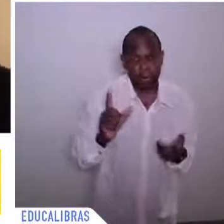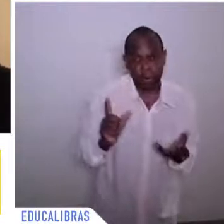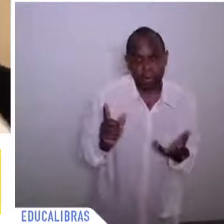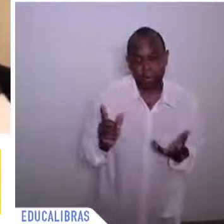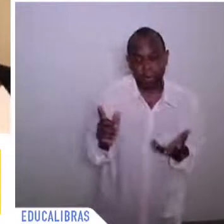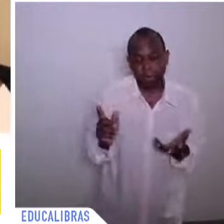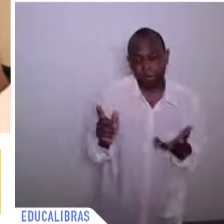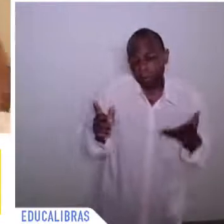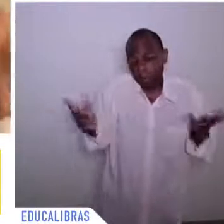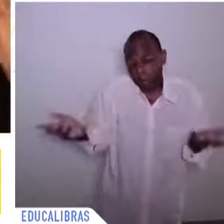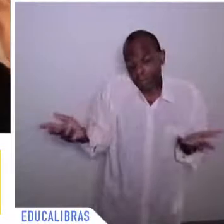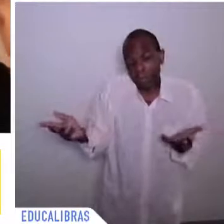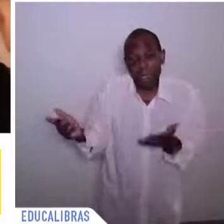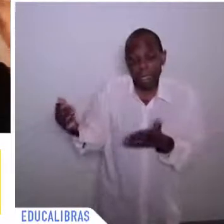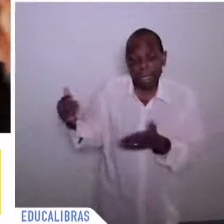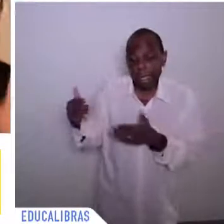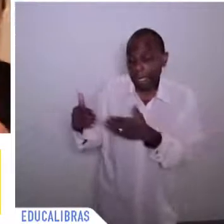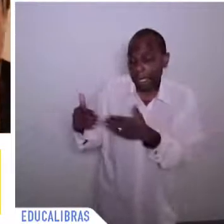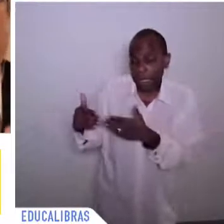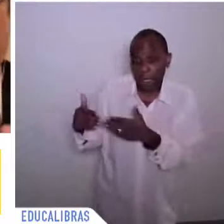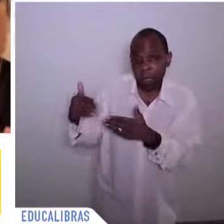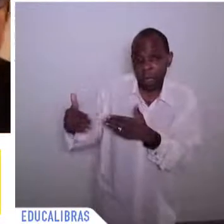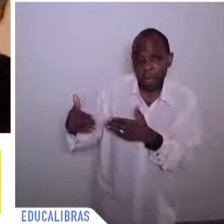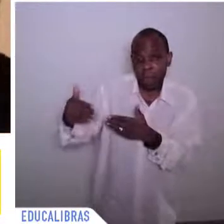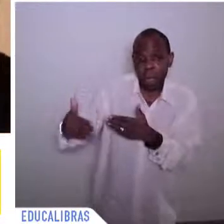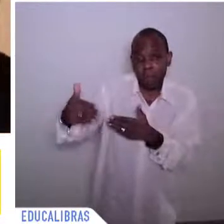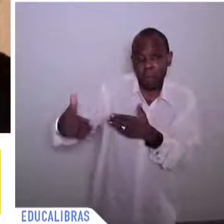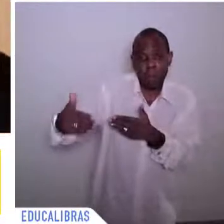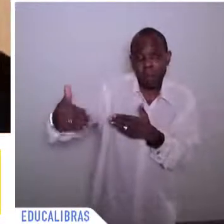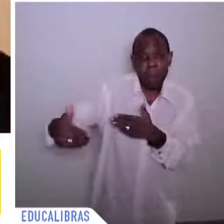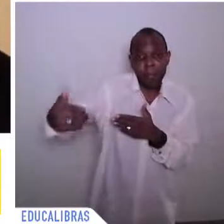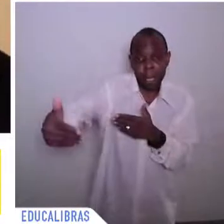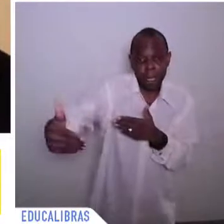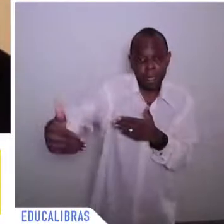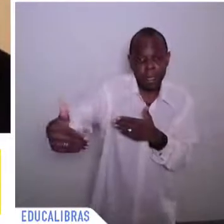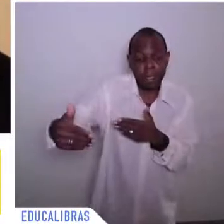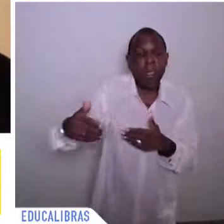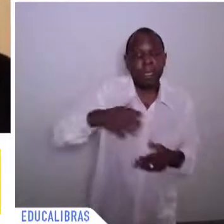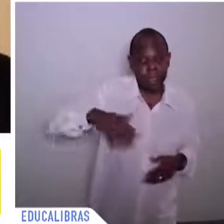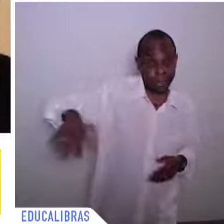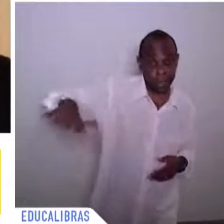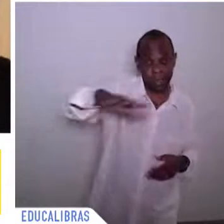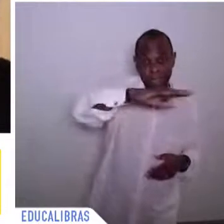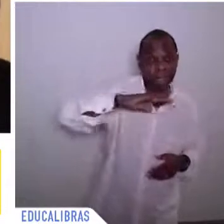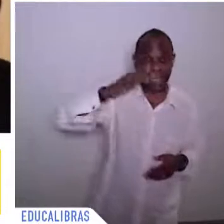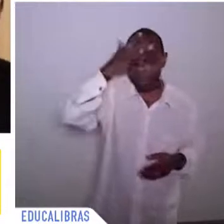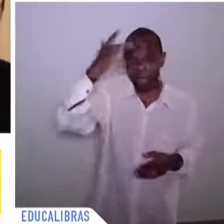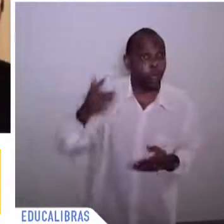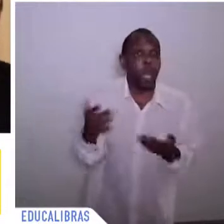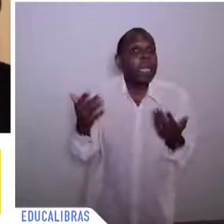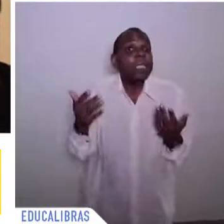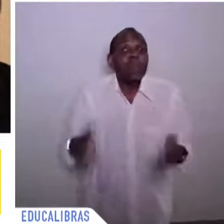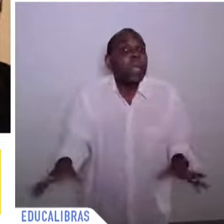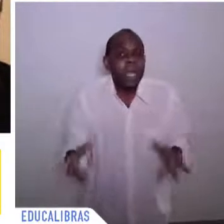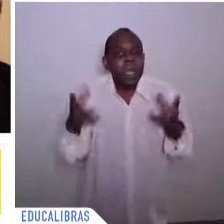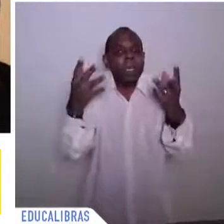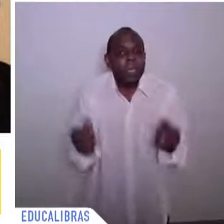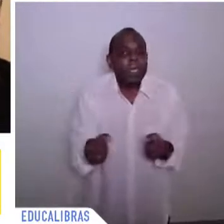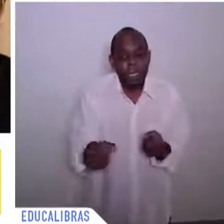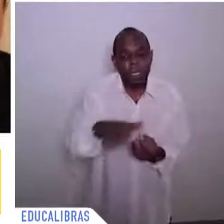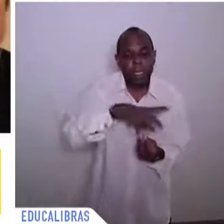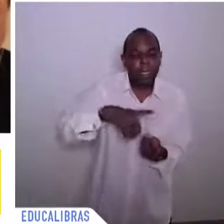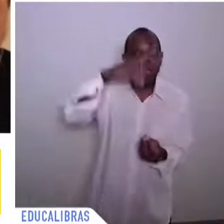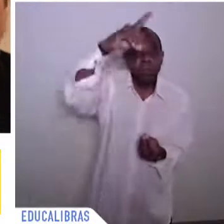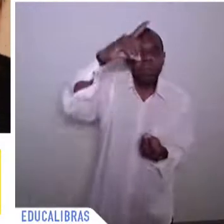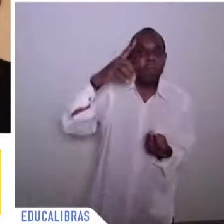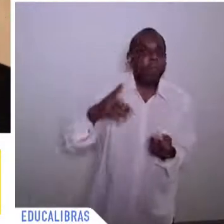participatory budget. And we'll have these fights more and more often in the future. Representatives don't want to give space